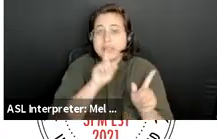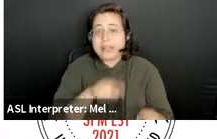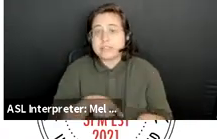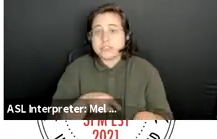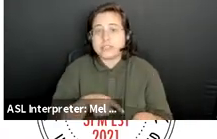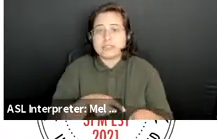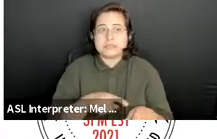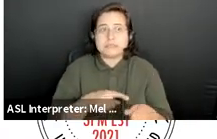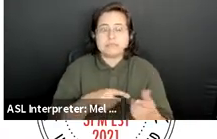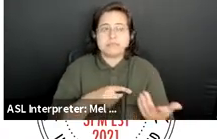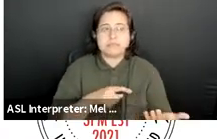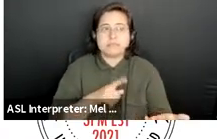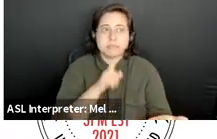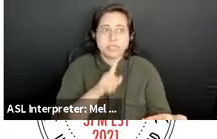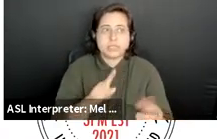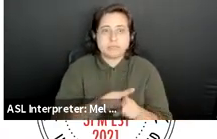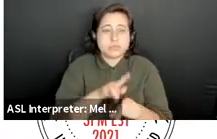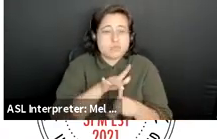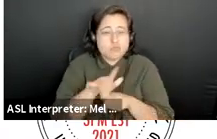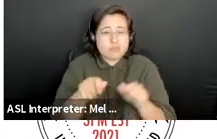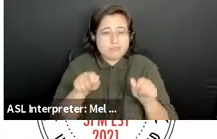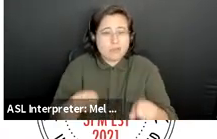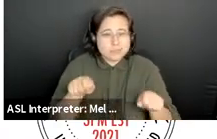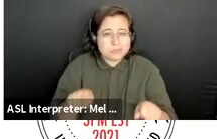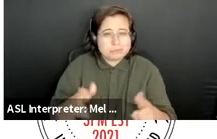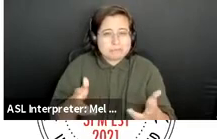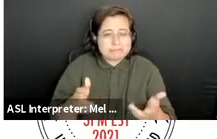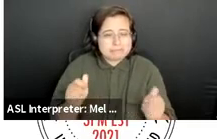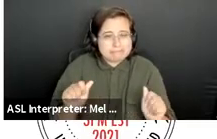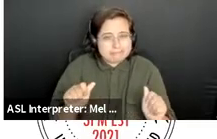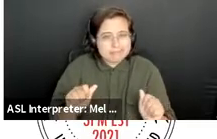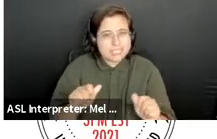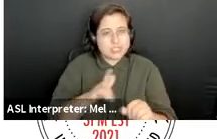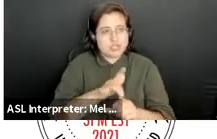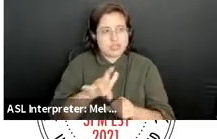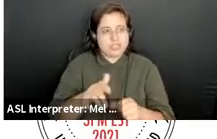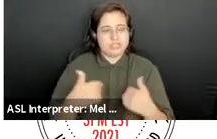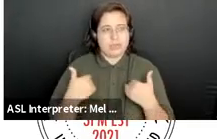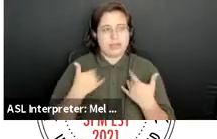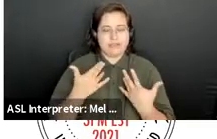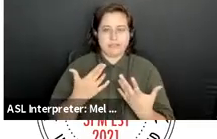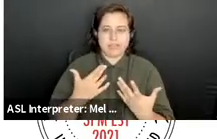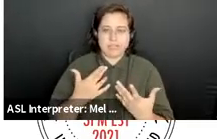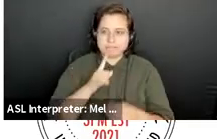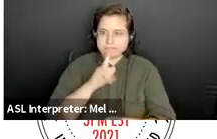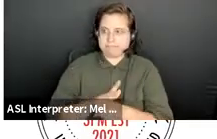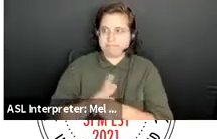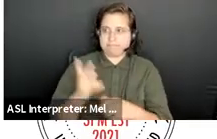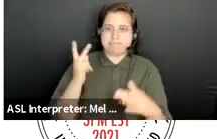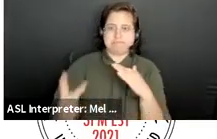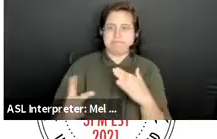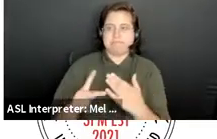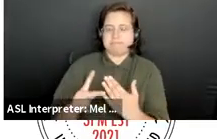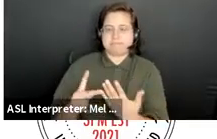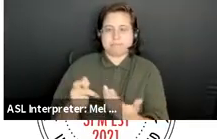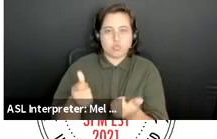on that part, really as early as you can, as early as you have a firm view of how many and which artists you plan